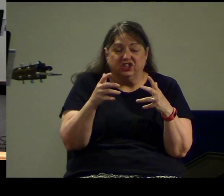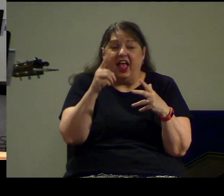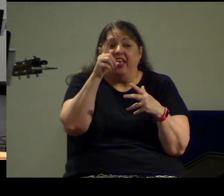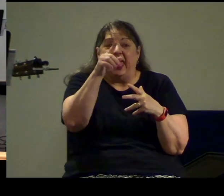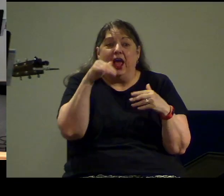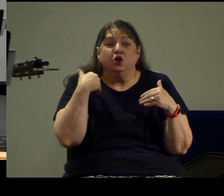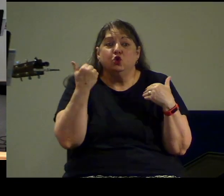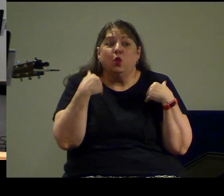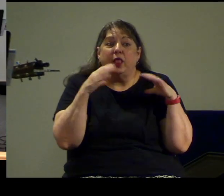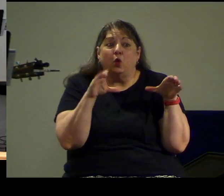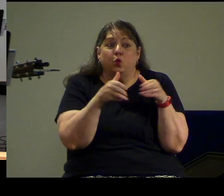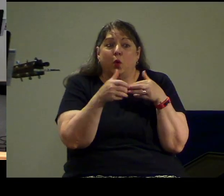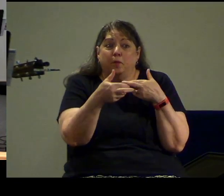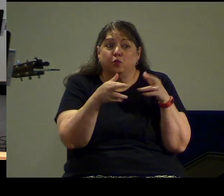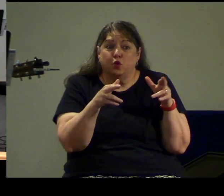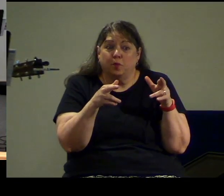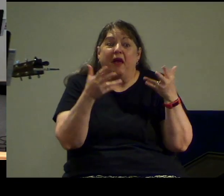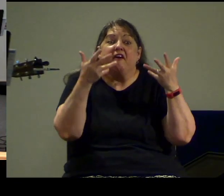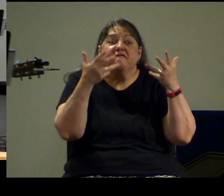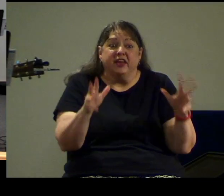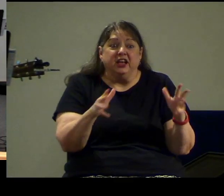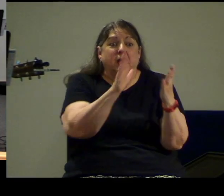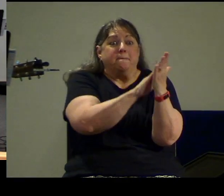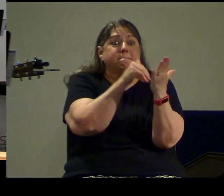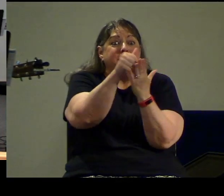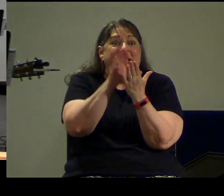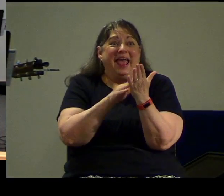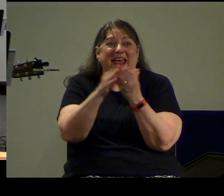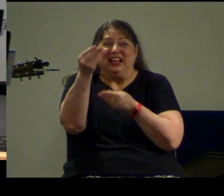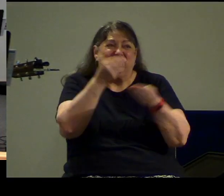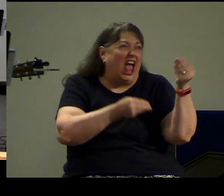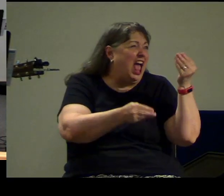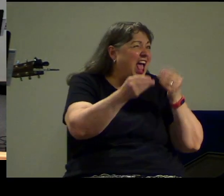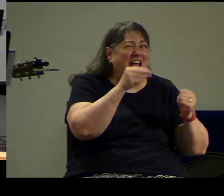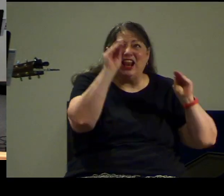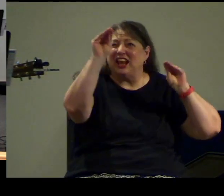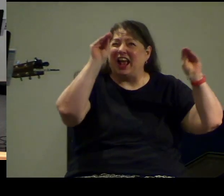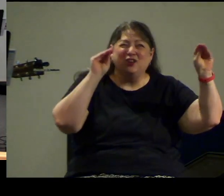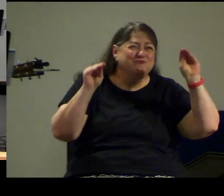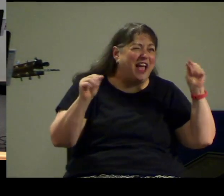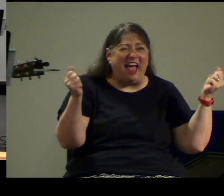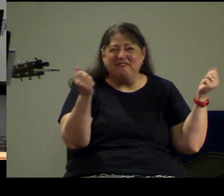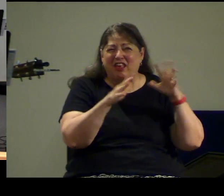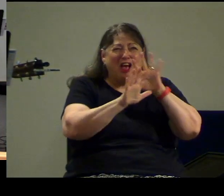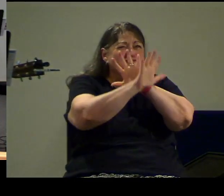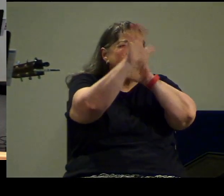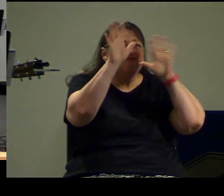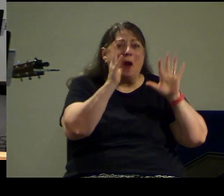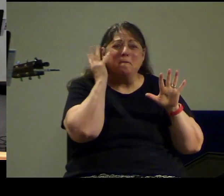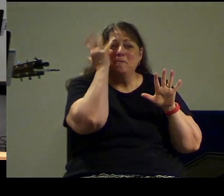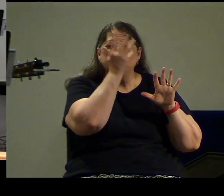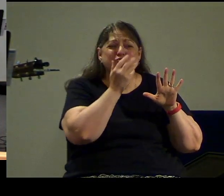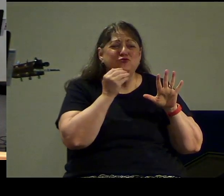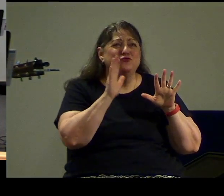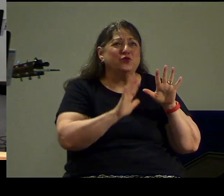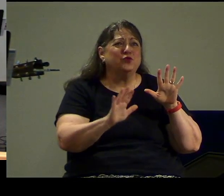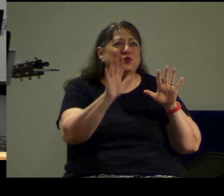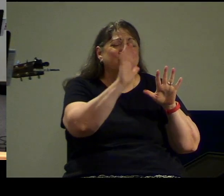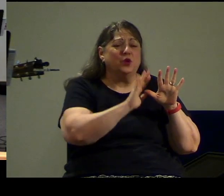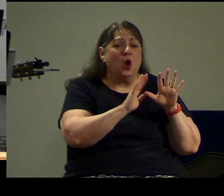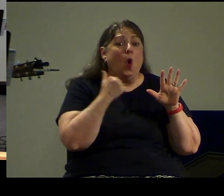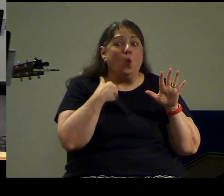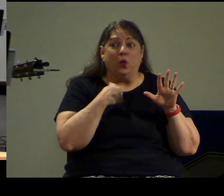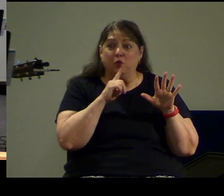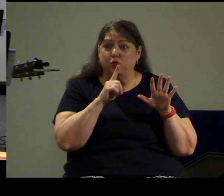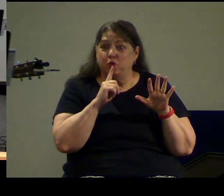is coming soon, a complete overhaul. We painted, we decorated, we added some really fun touches. We